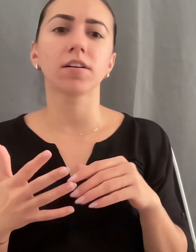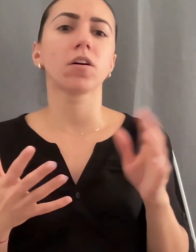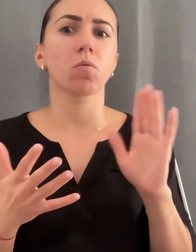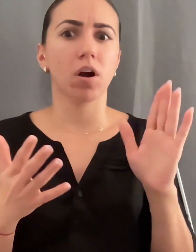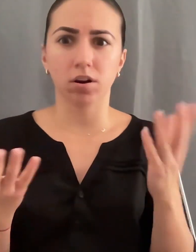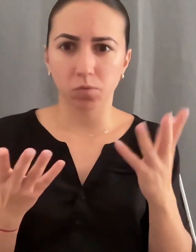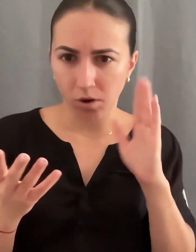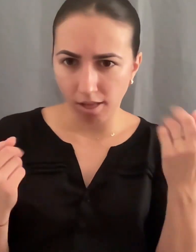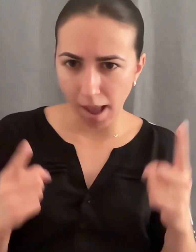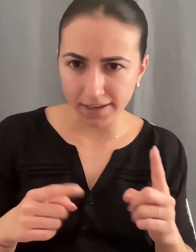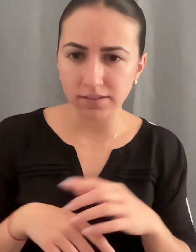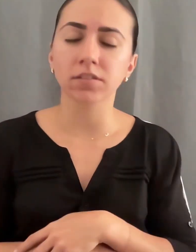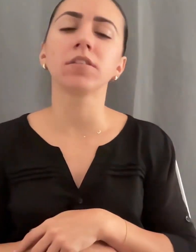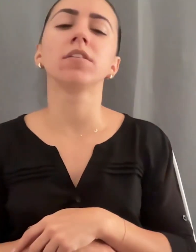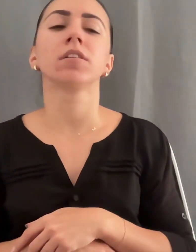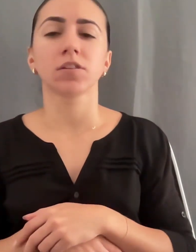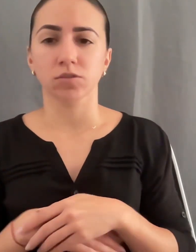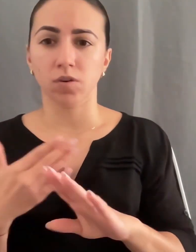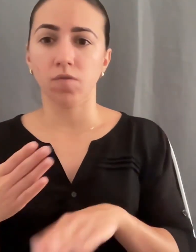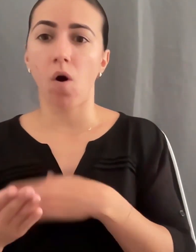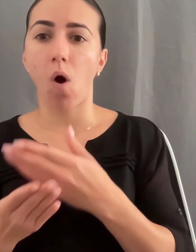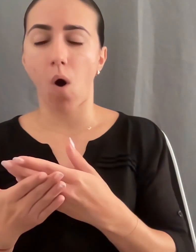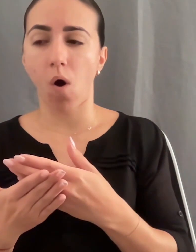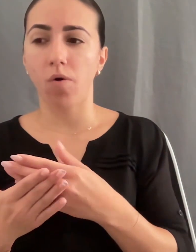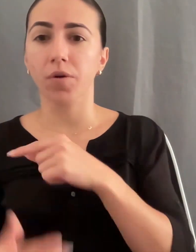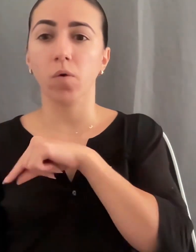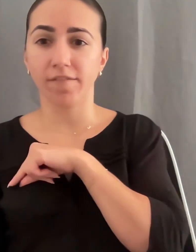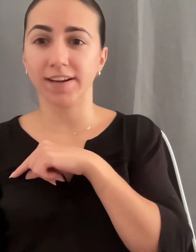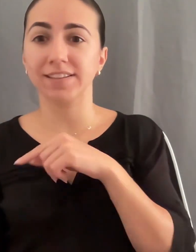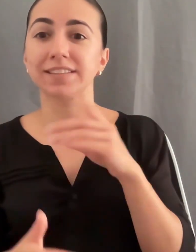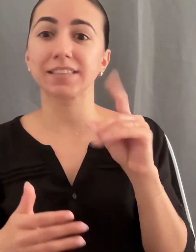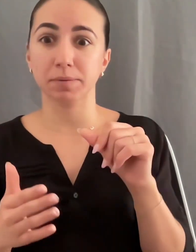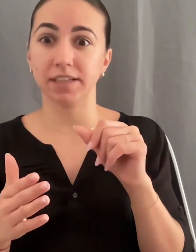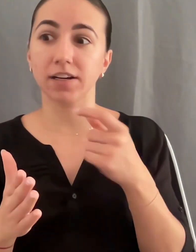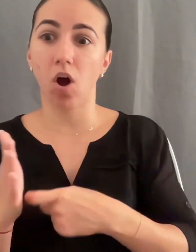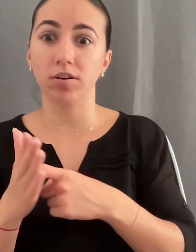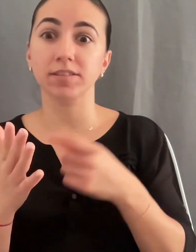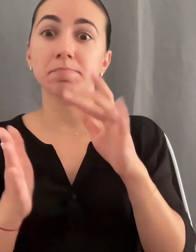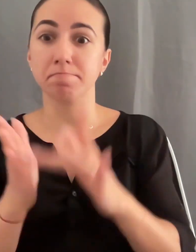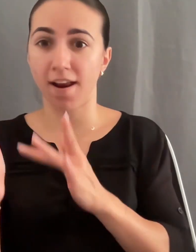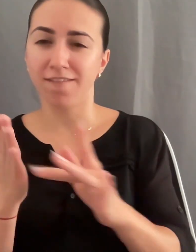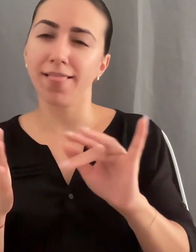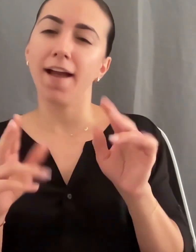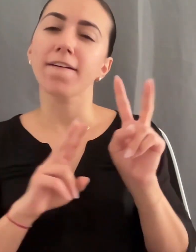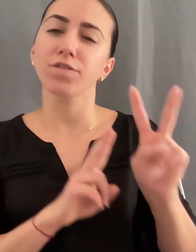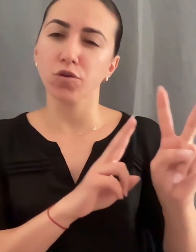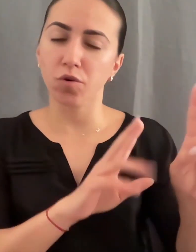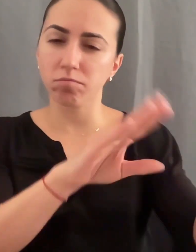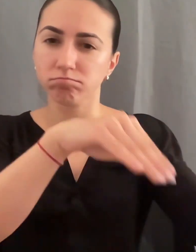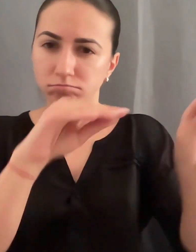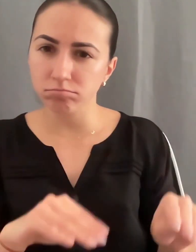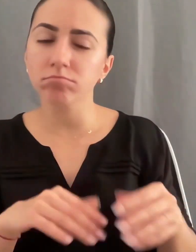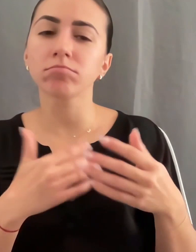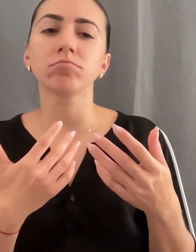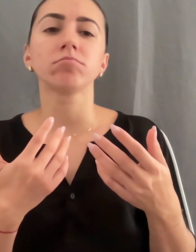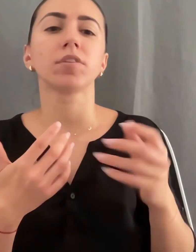happen? So generally, after all outstanding qualified disability expenses are paid, including funeral and burial, if there were